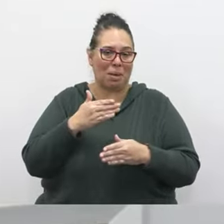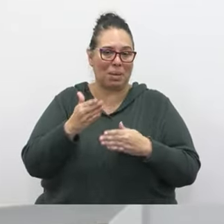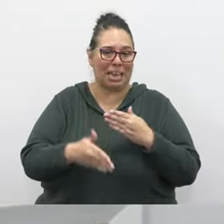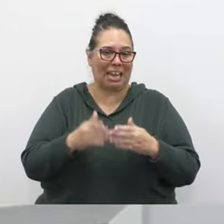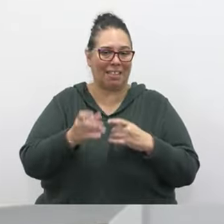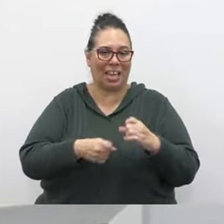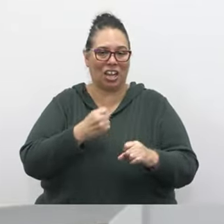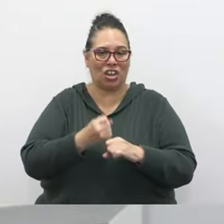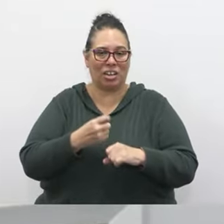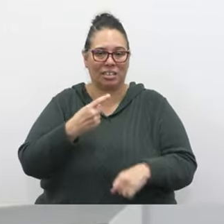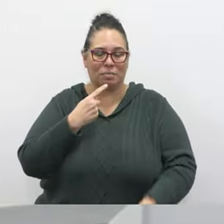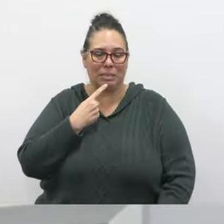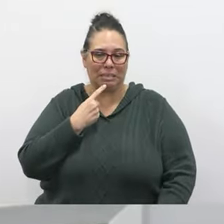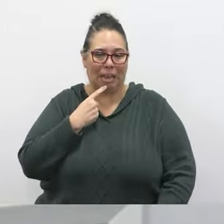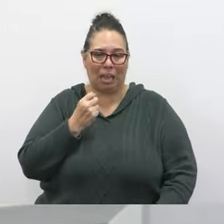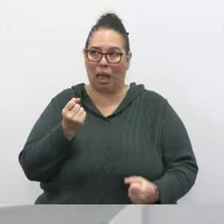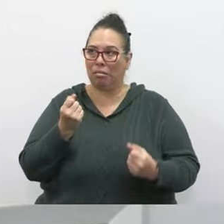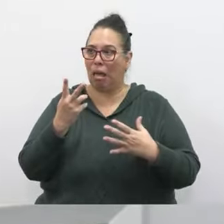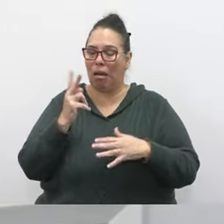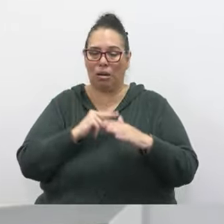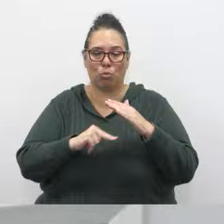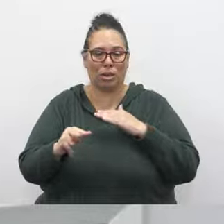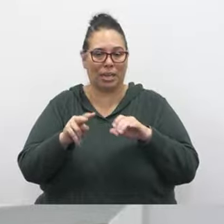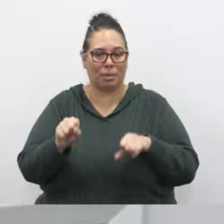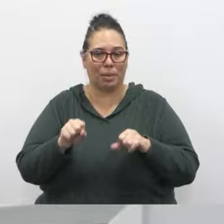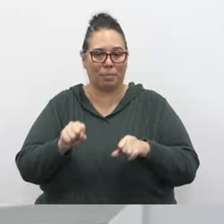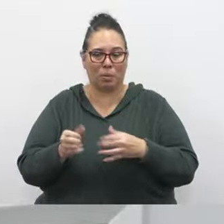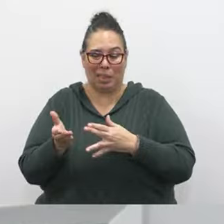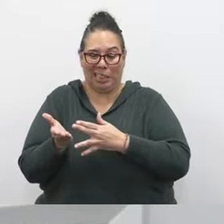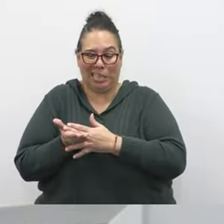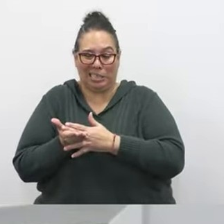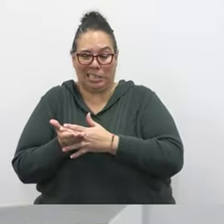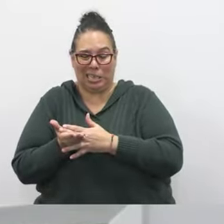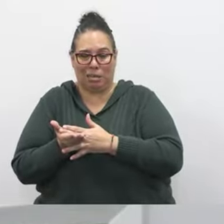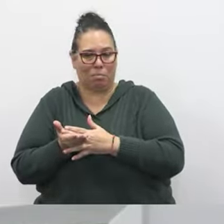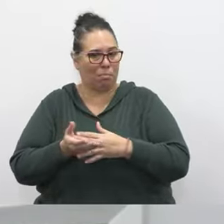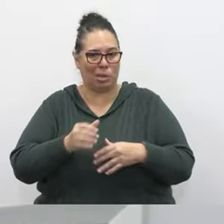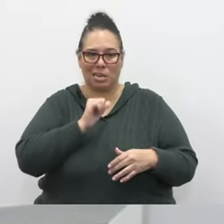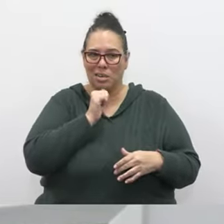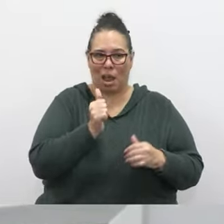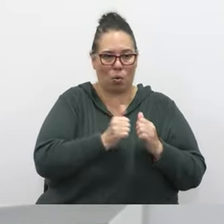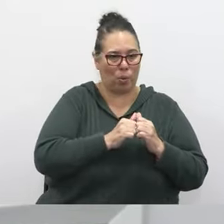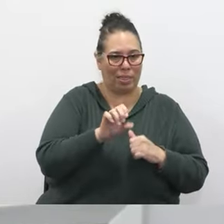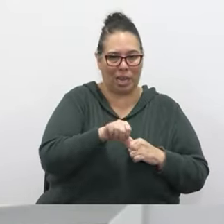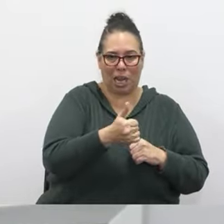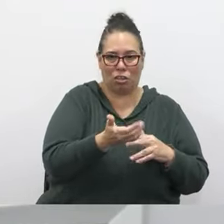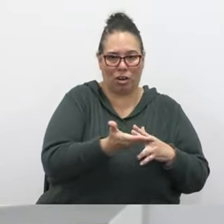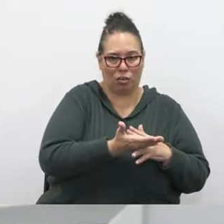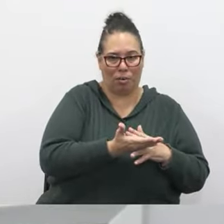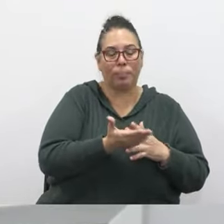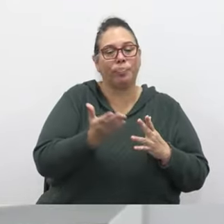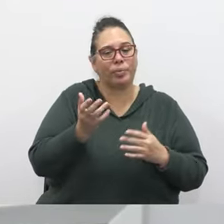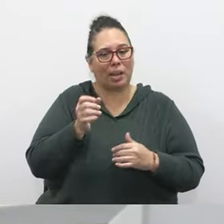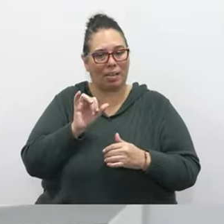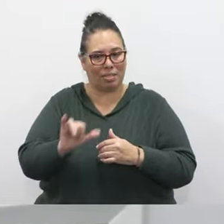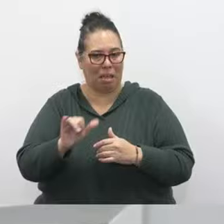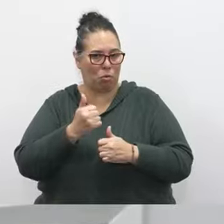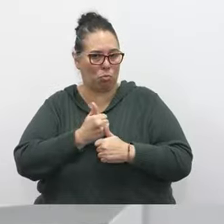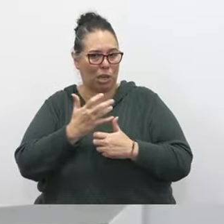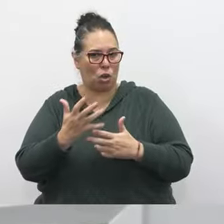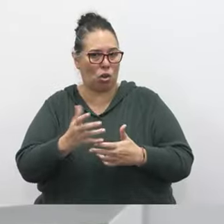back and say, we see a lot of predictability with this interim and not with another interim, and that would be cause